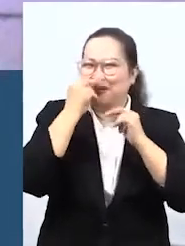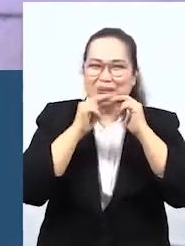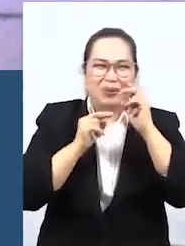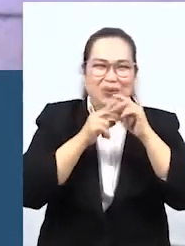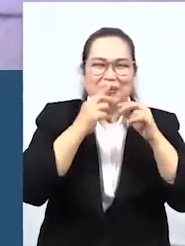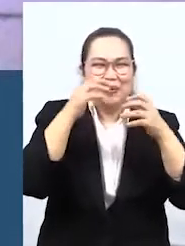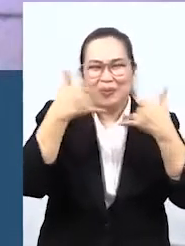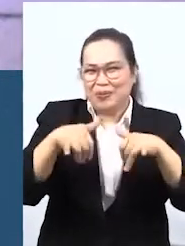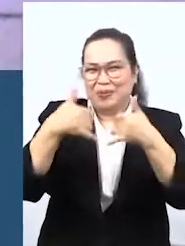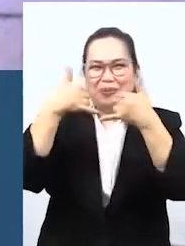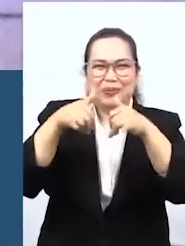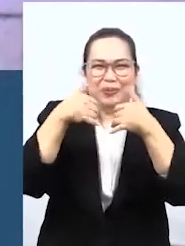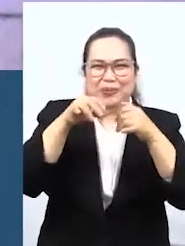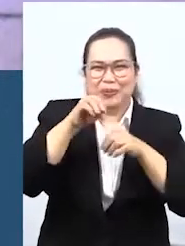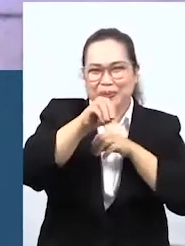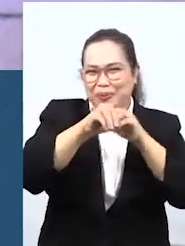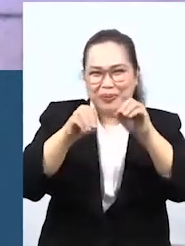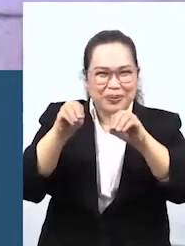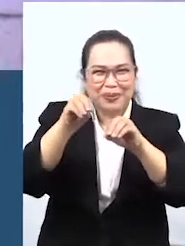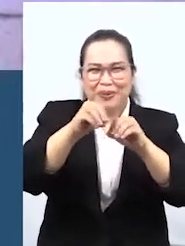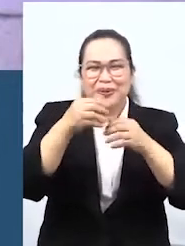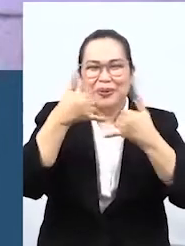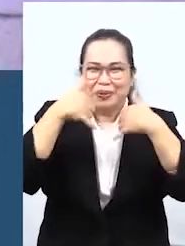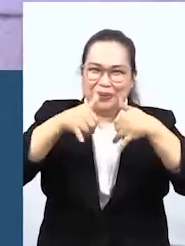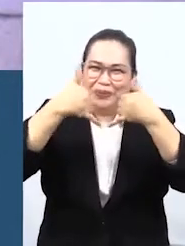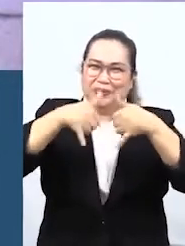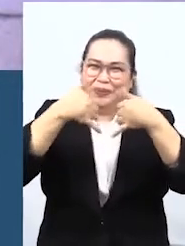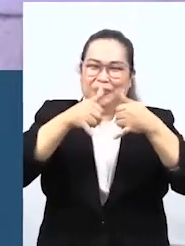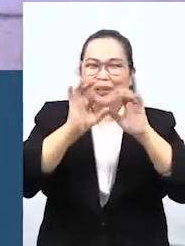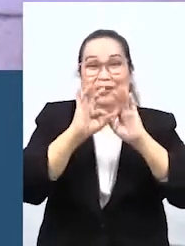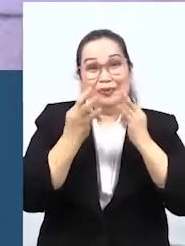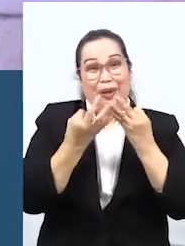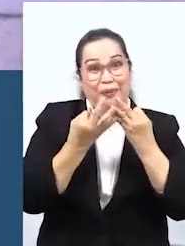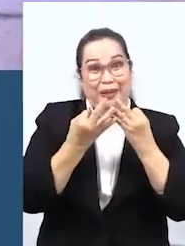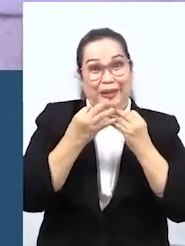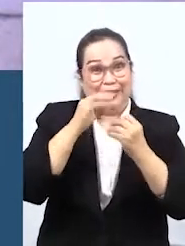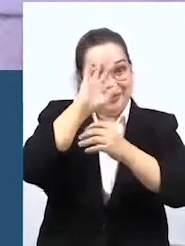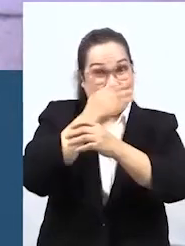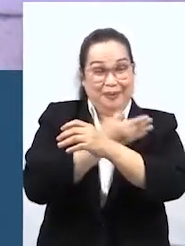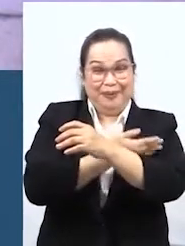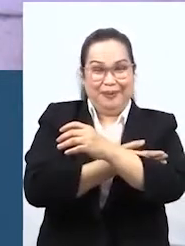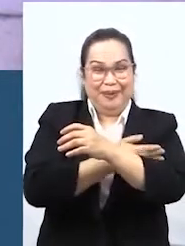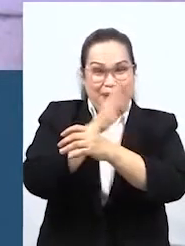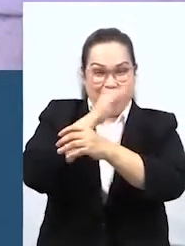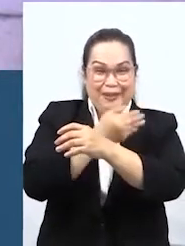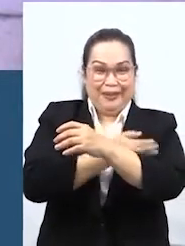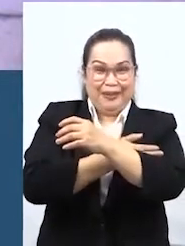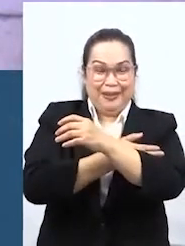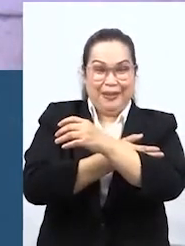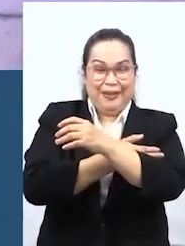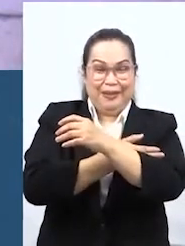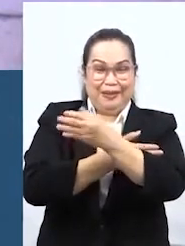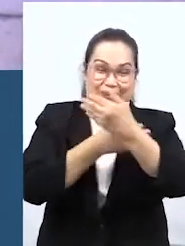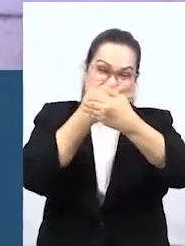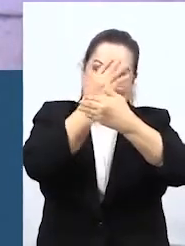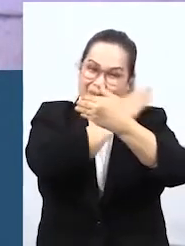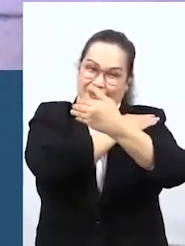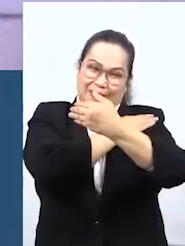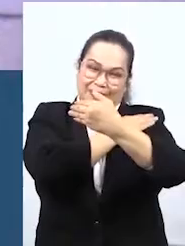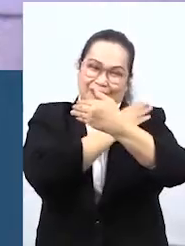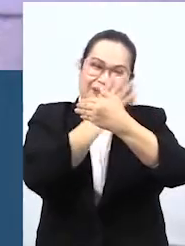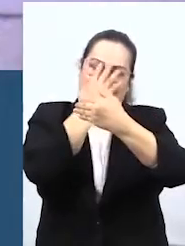we play game boards and then my son will fall asleep on my left